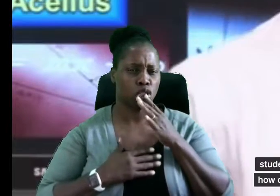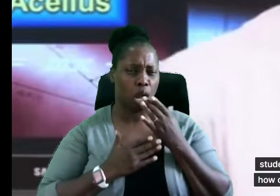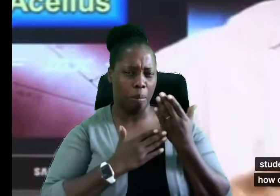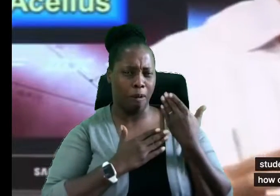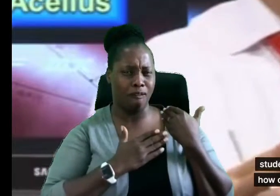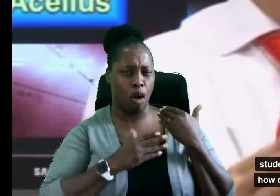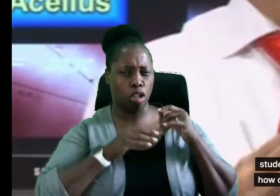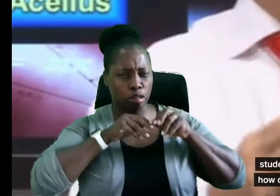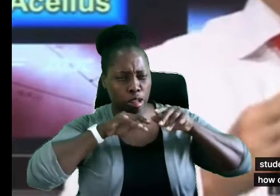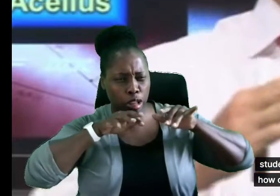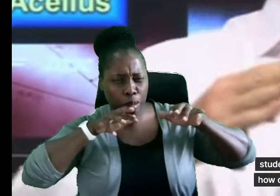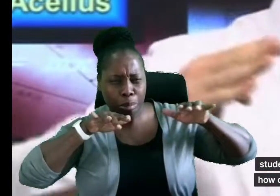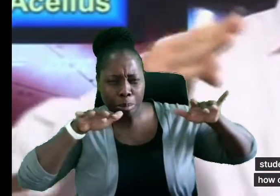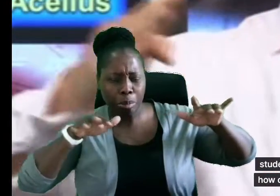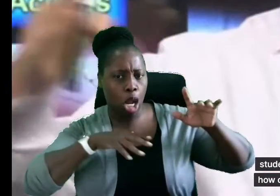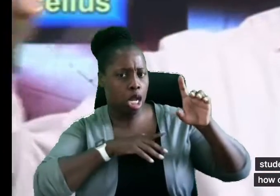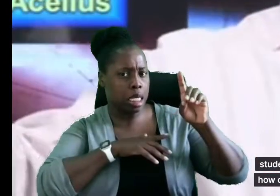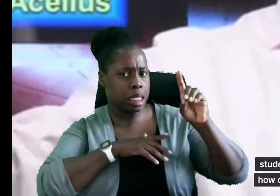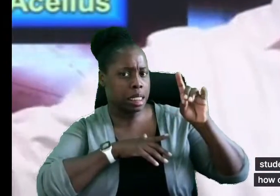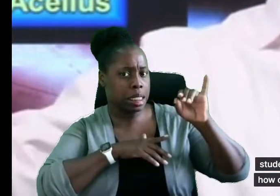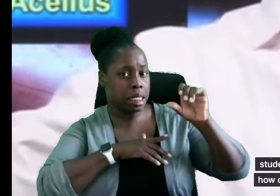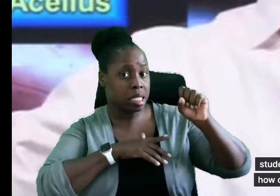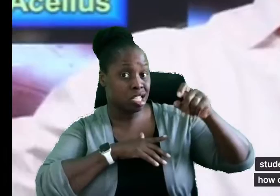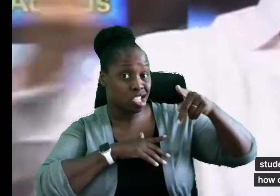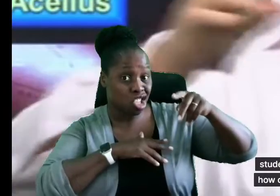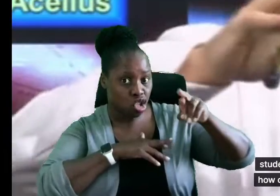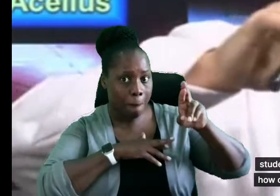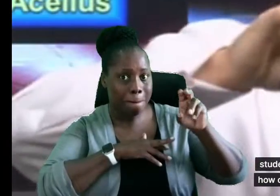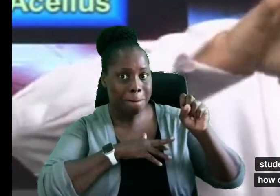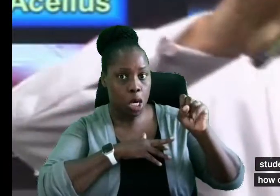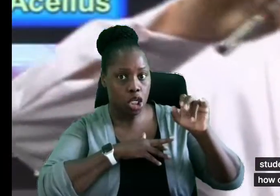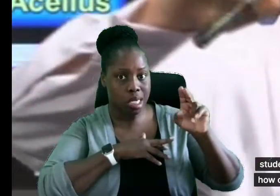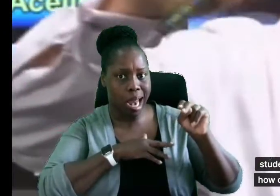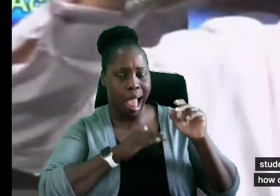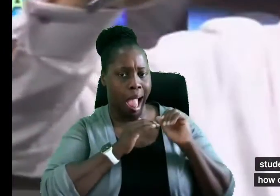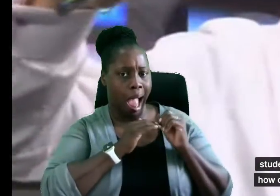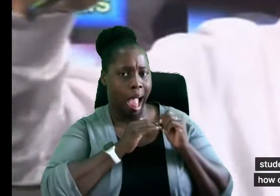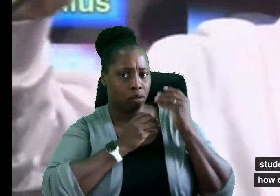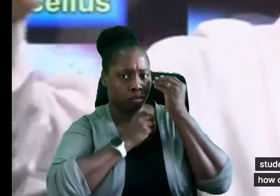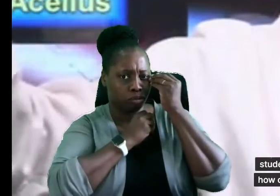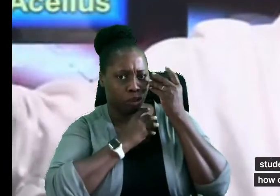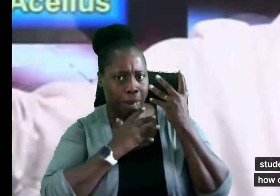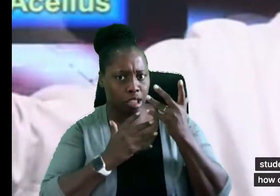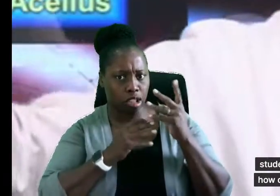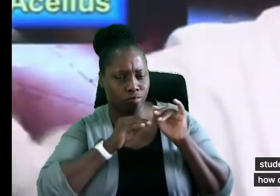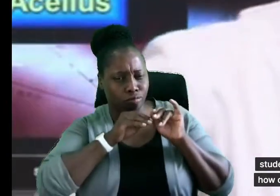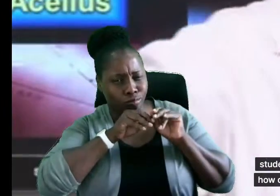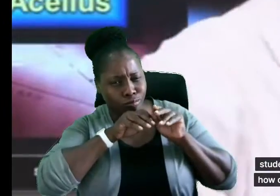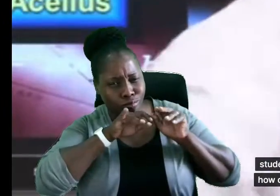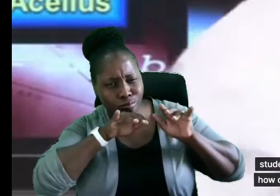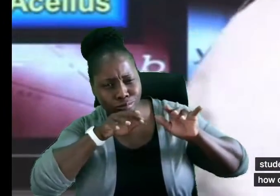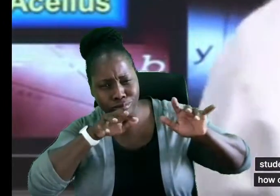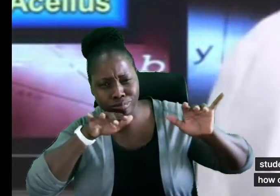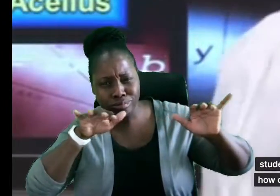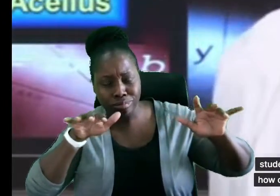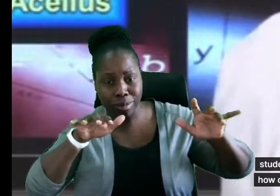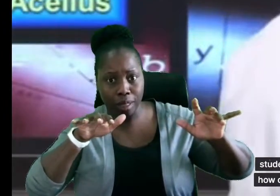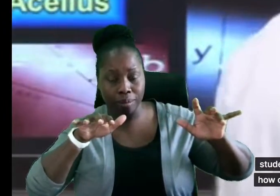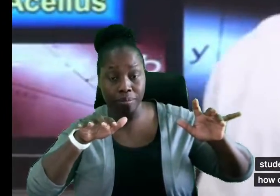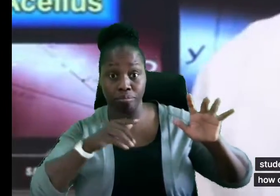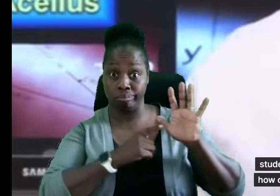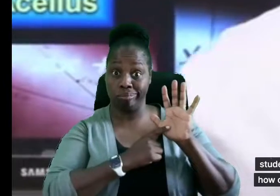Students, we've spoken about dispersion, how data is dispersed. So